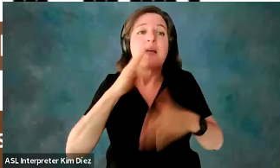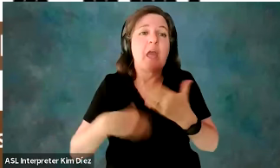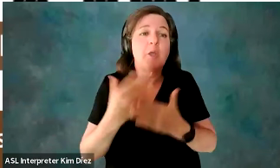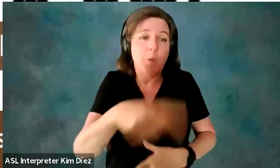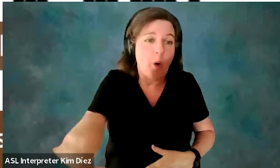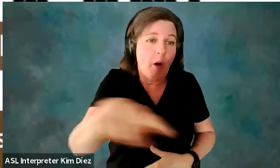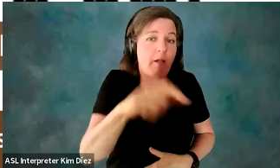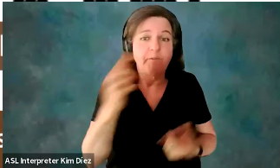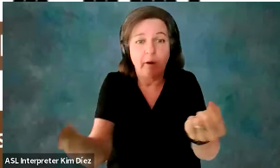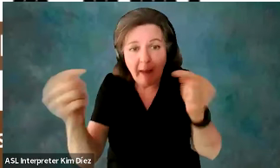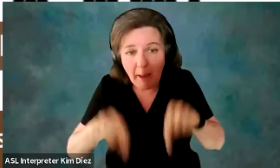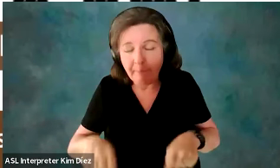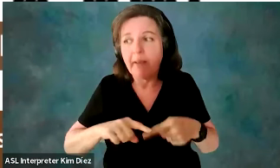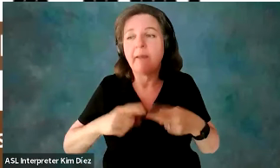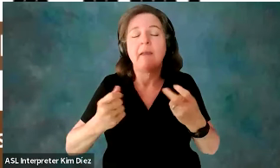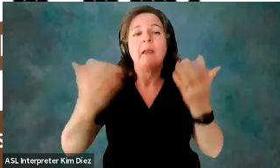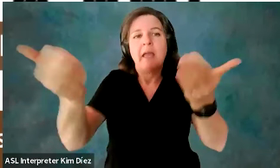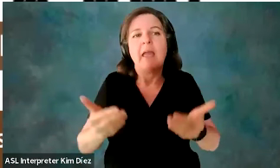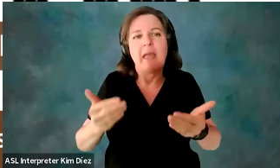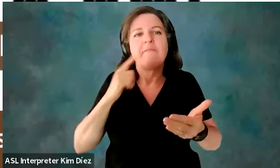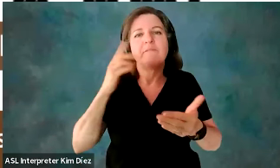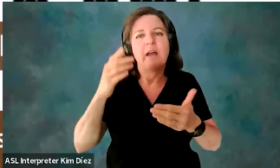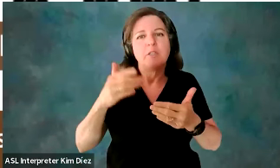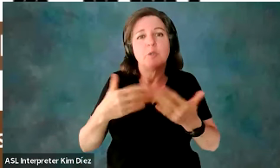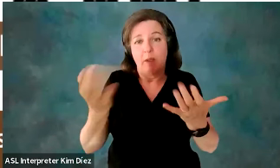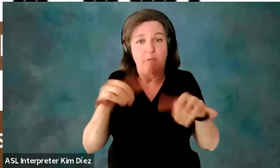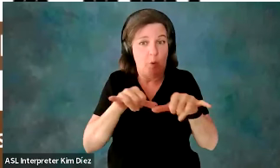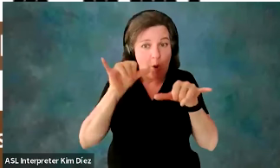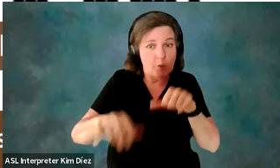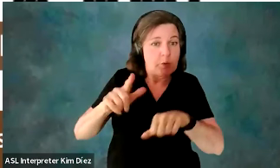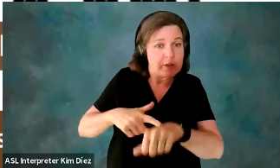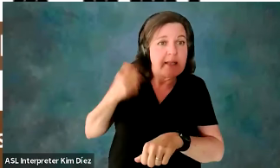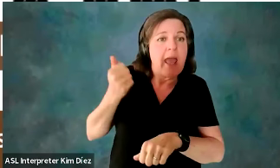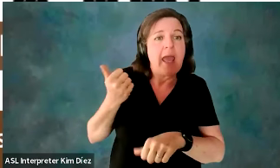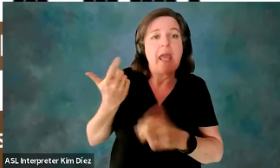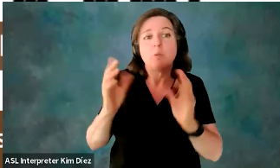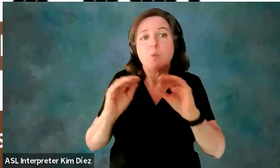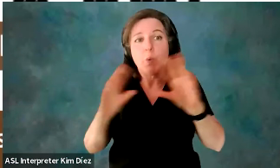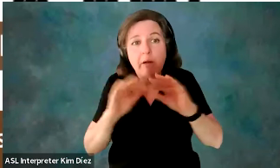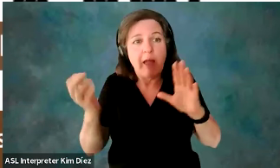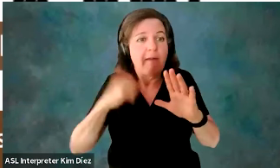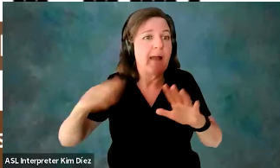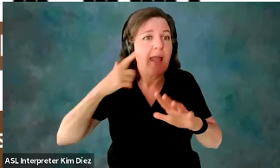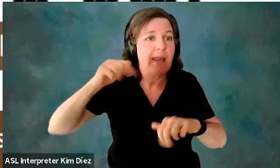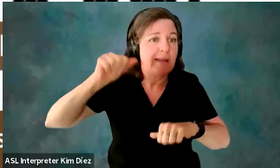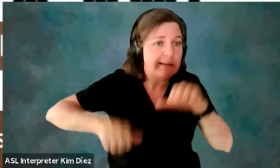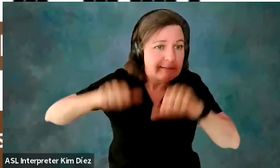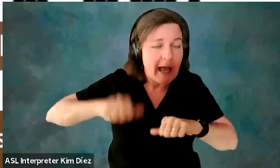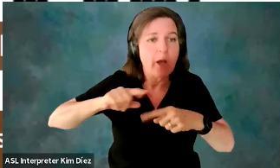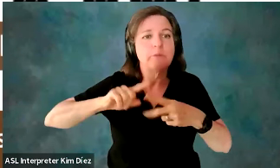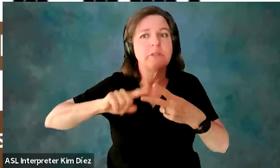thank all of you for being with us, and anyone that wants to stay to clarify or have any